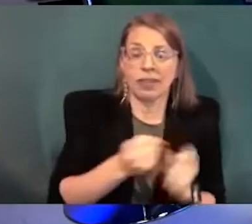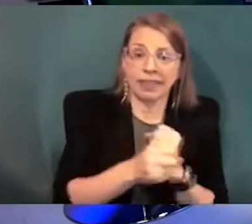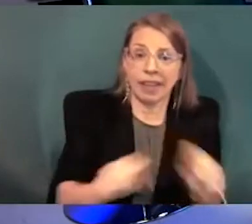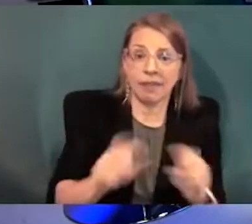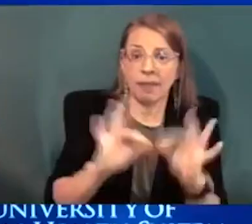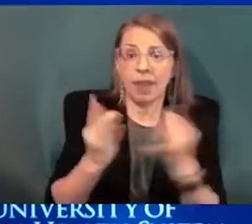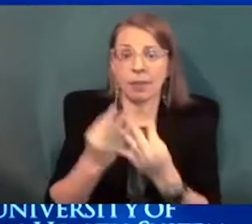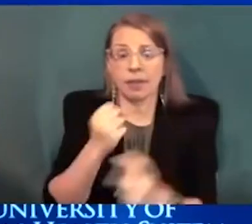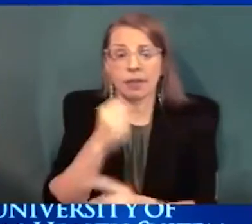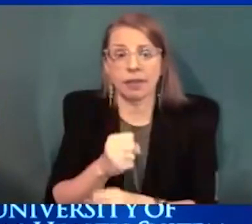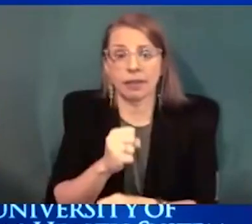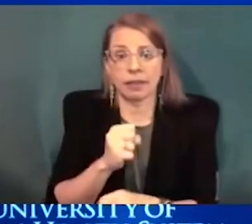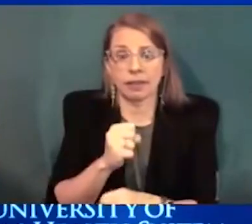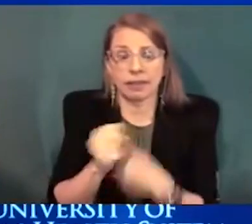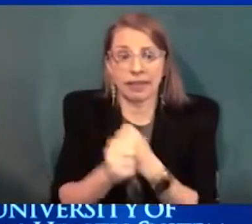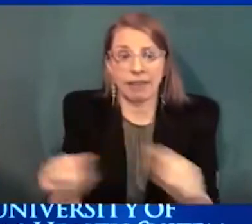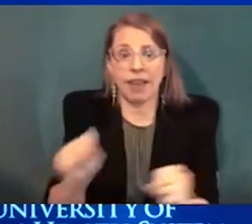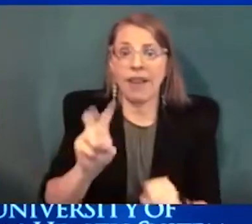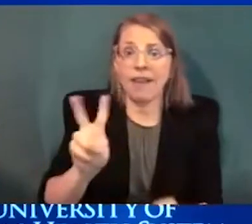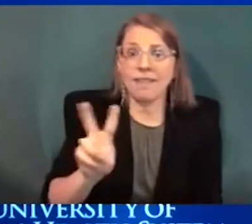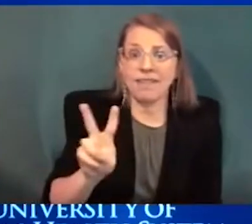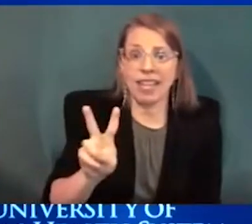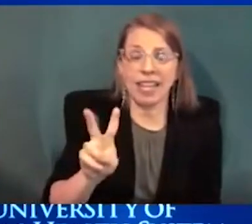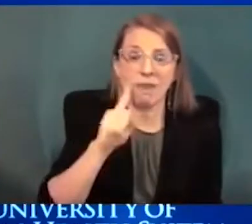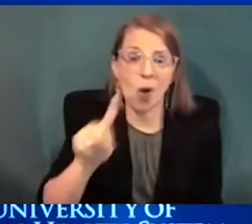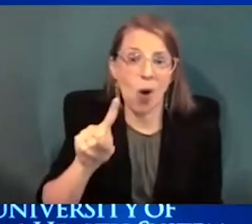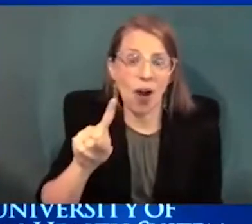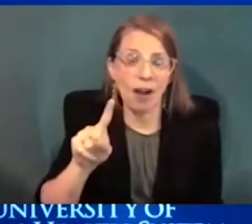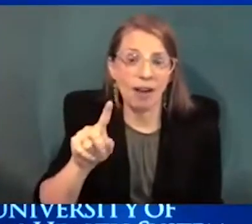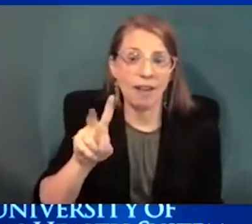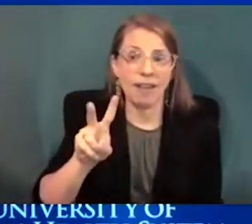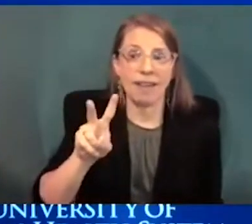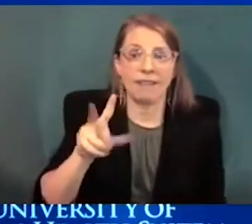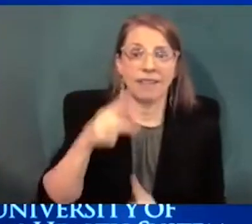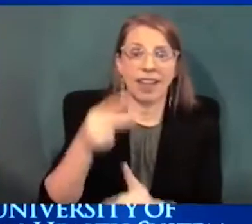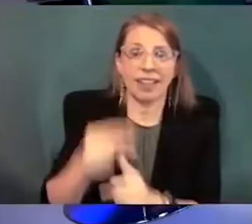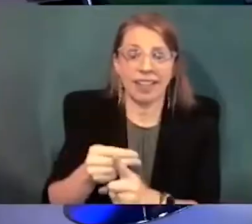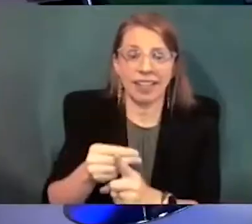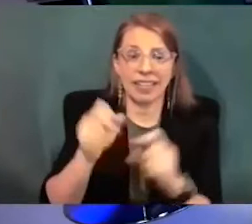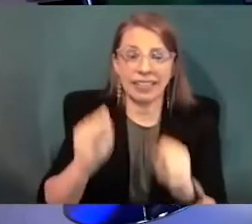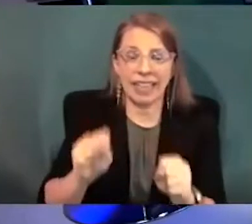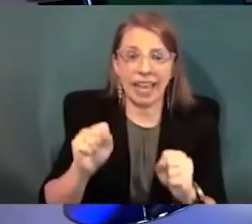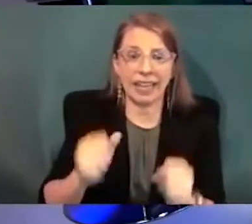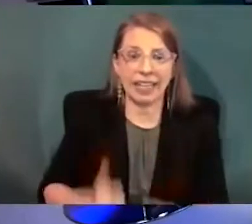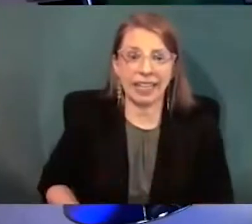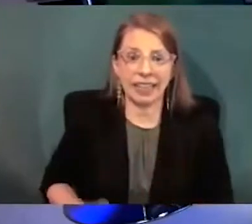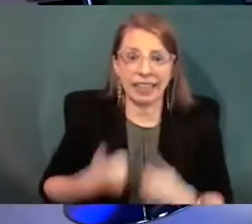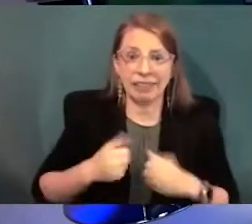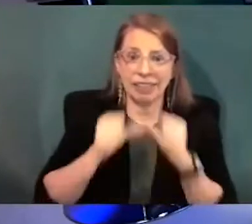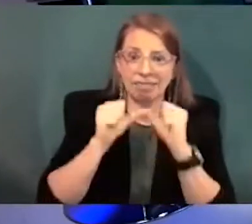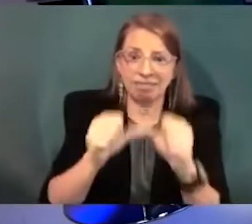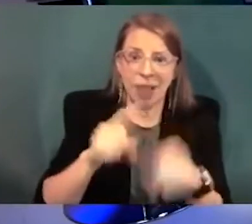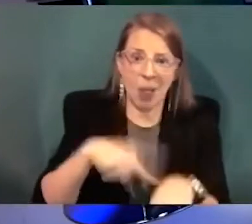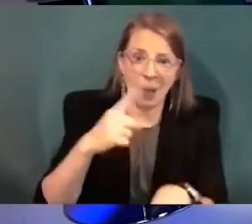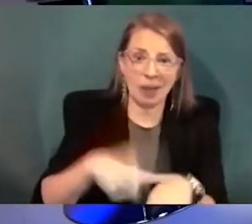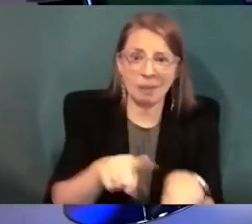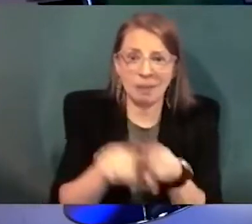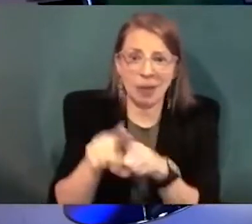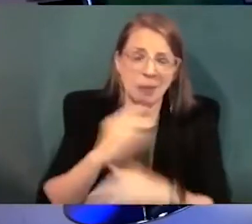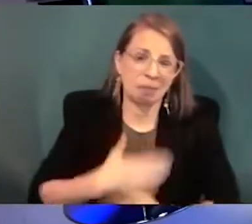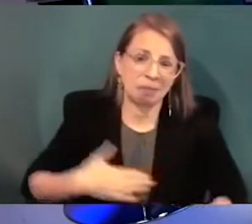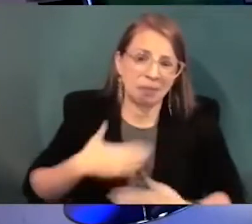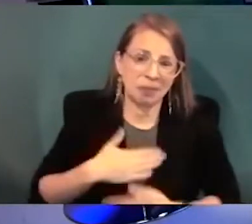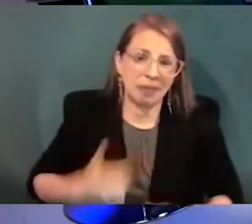for vaccination so that we can live long and prosper. Chaplain Freeman, what would you say to folks out there about